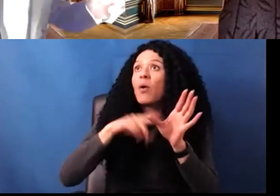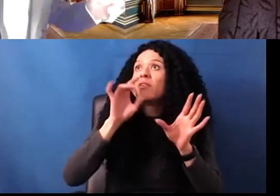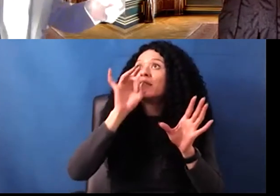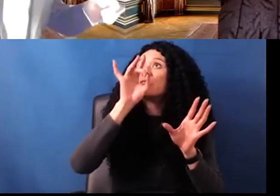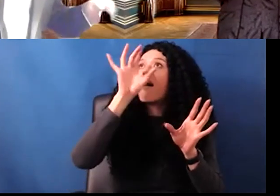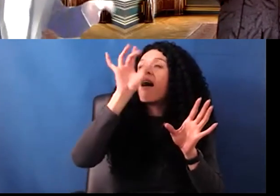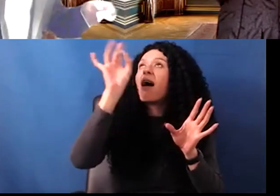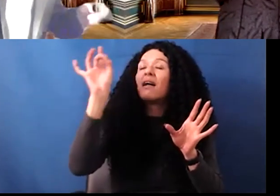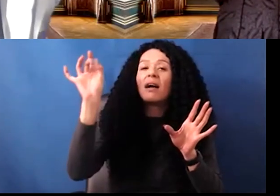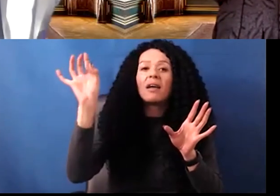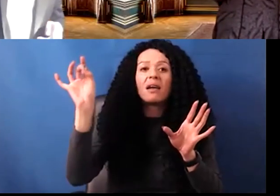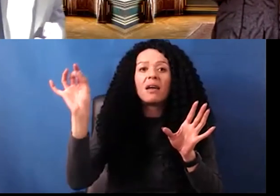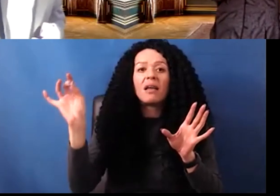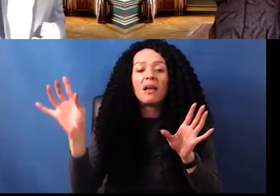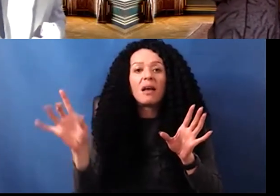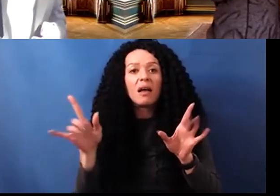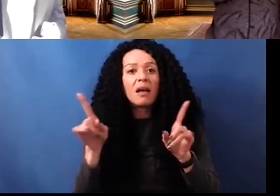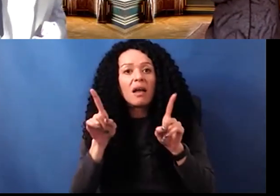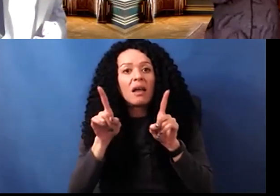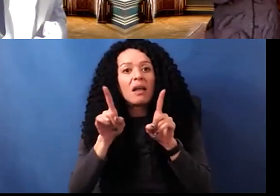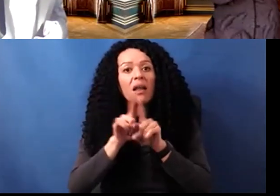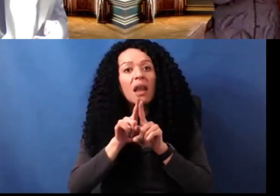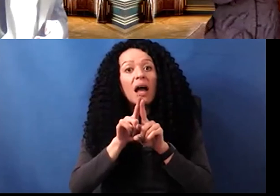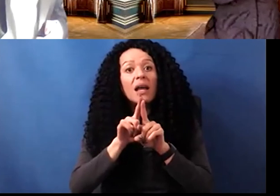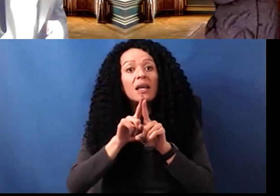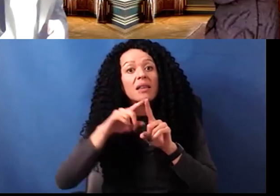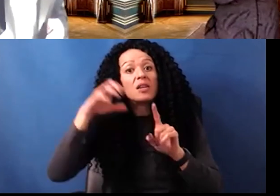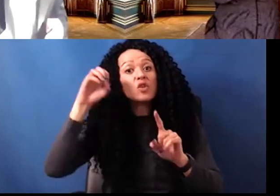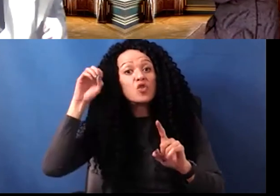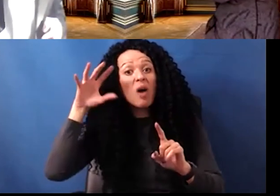stars, like the sun,